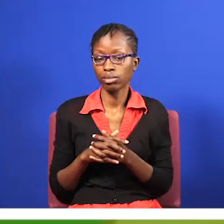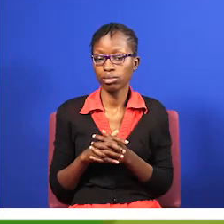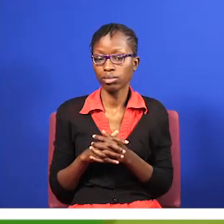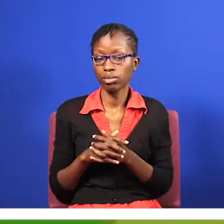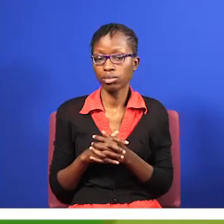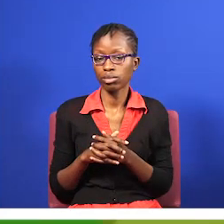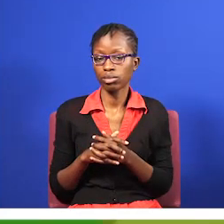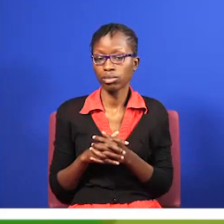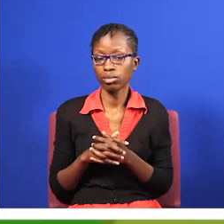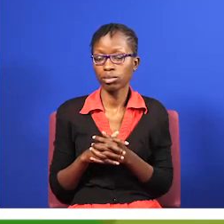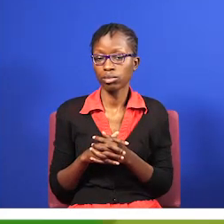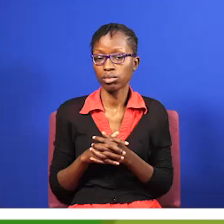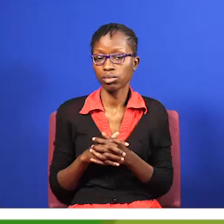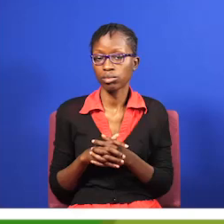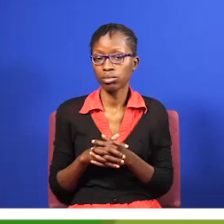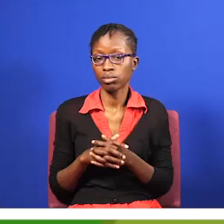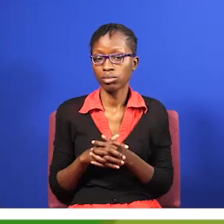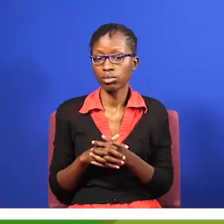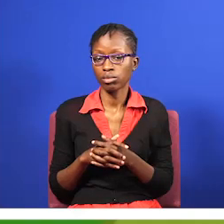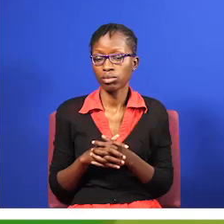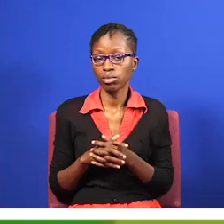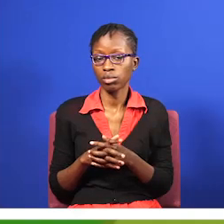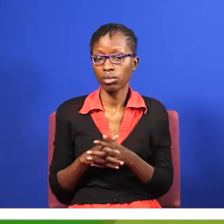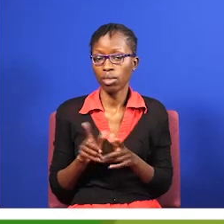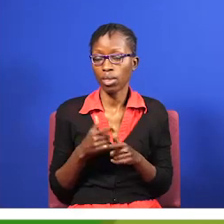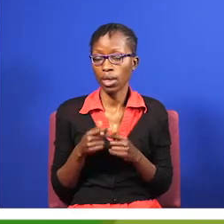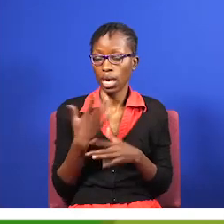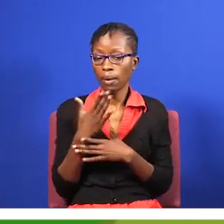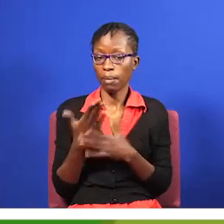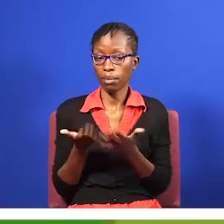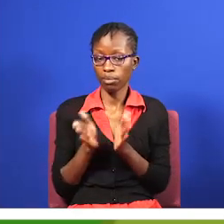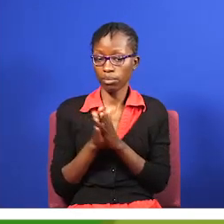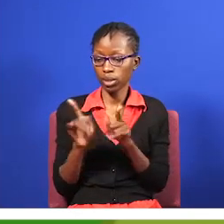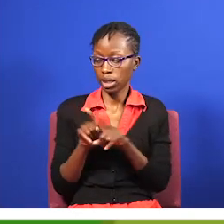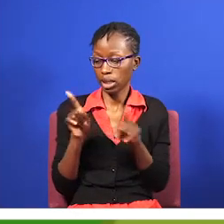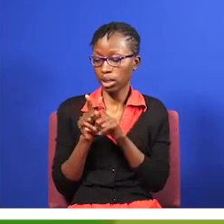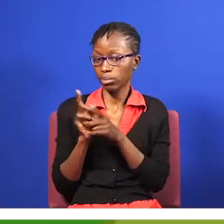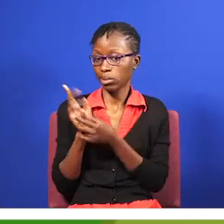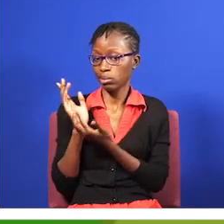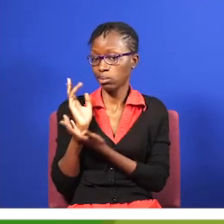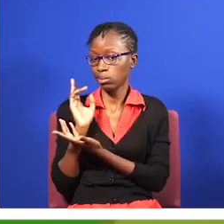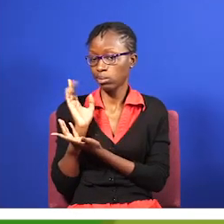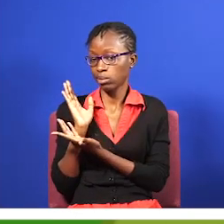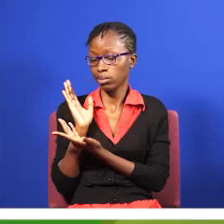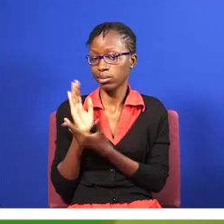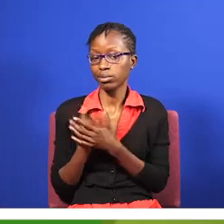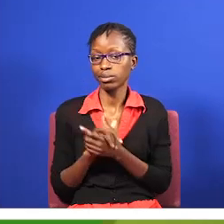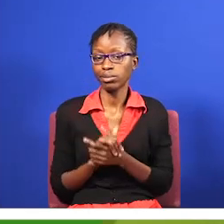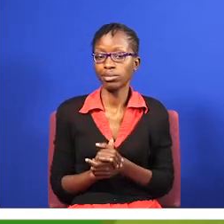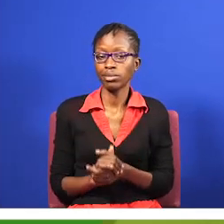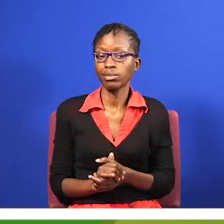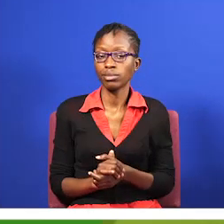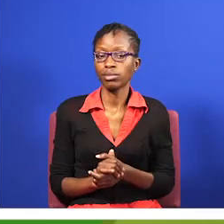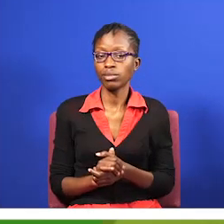or a manila paper. Now, on that piece of paper, you shall fold it to make two sides like this.